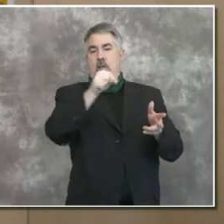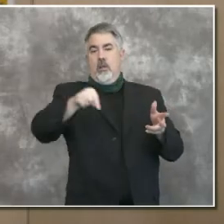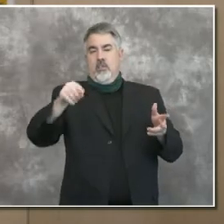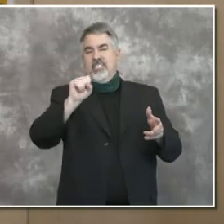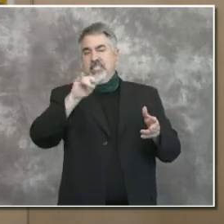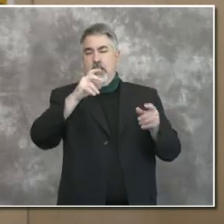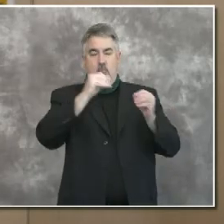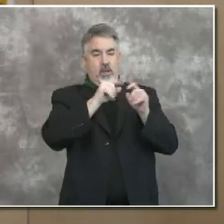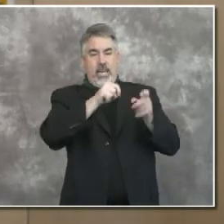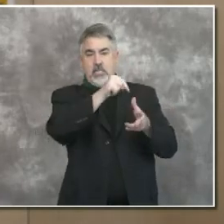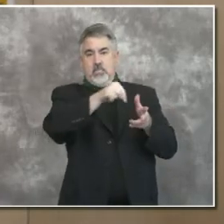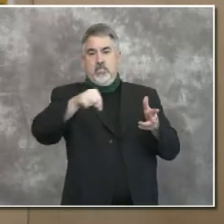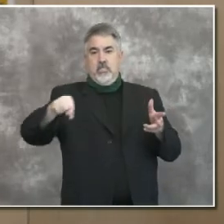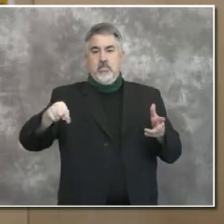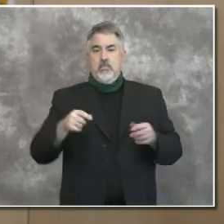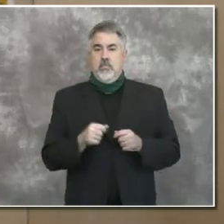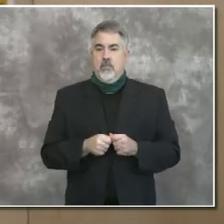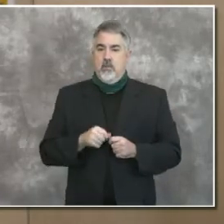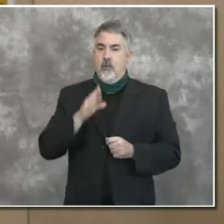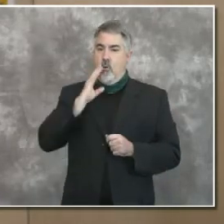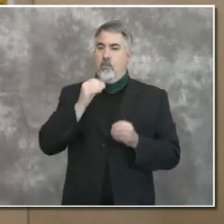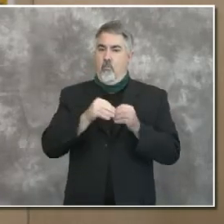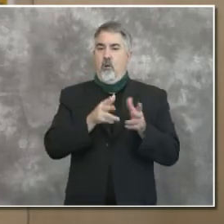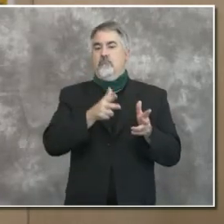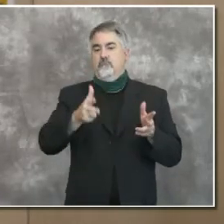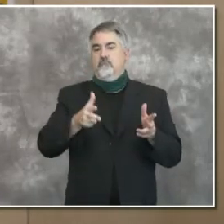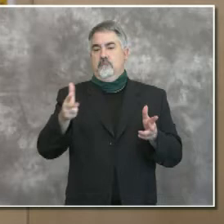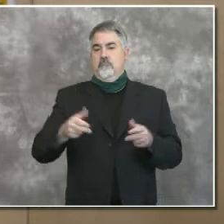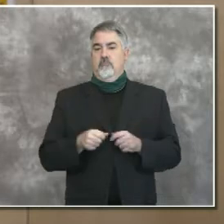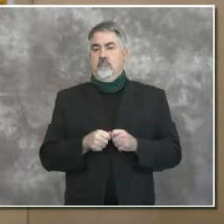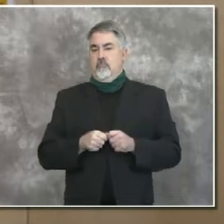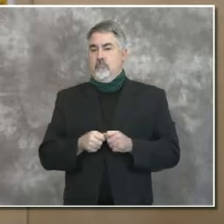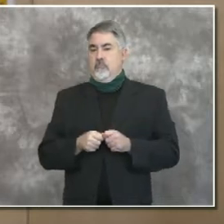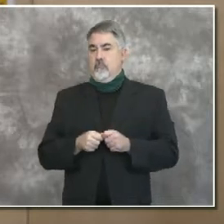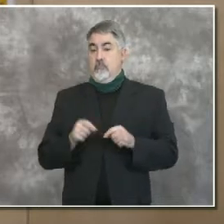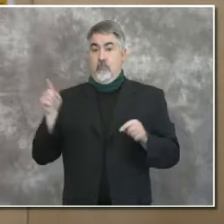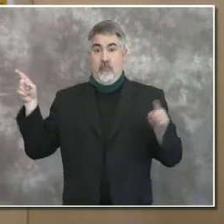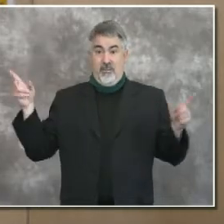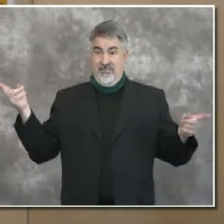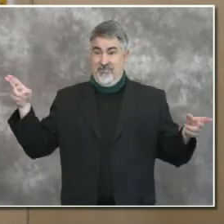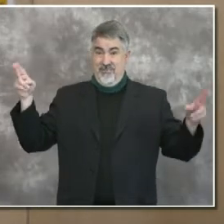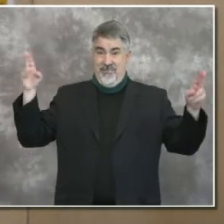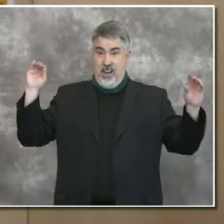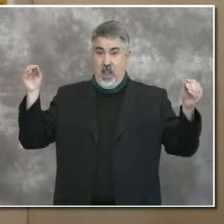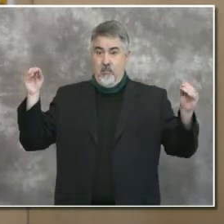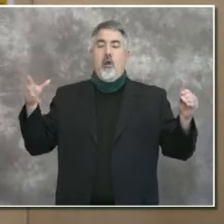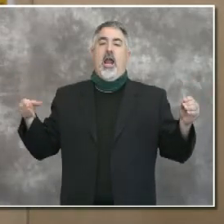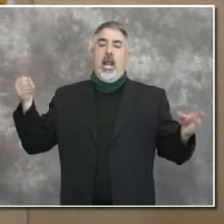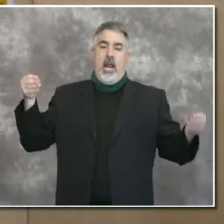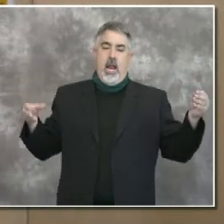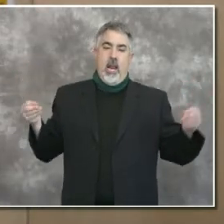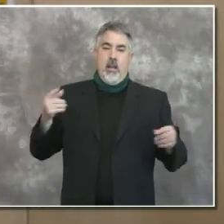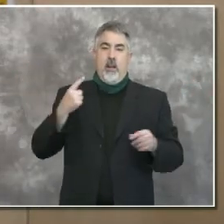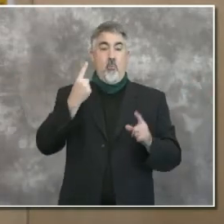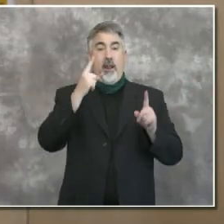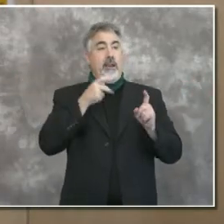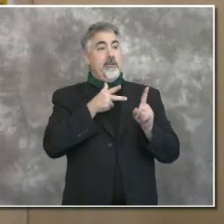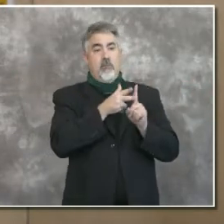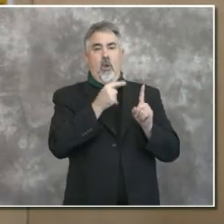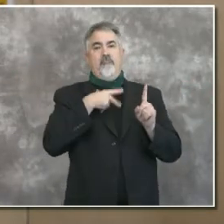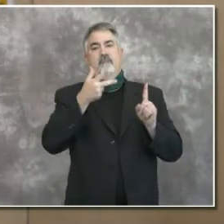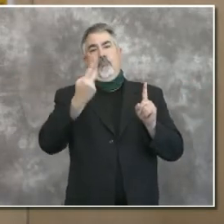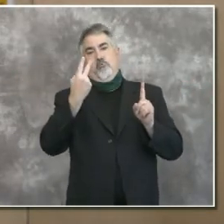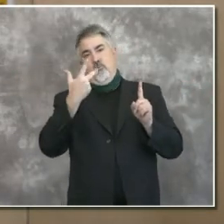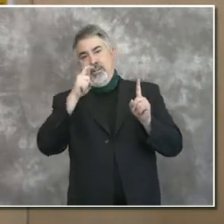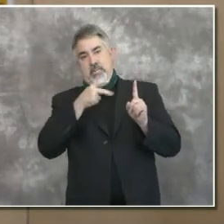Okay. And for folks who don't have cars, what are you looking into for them? Well, for other